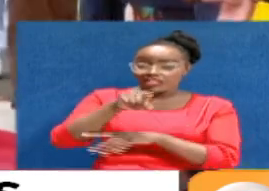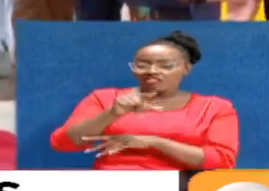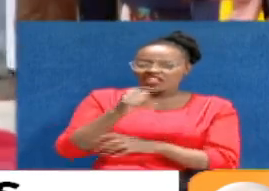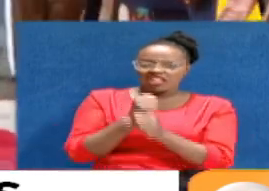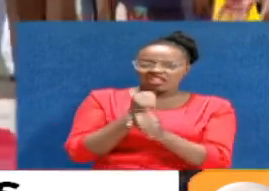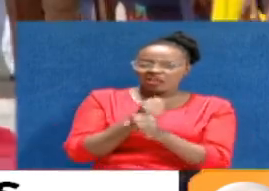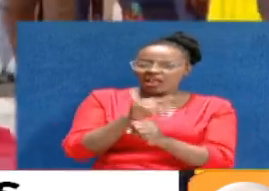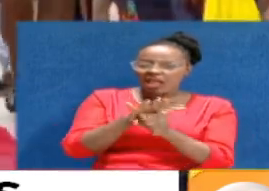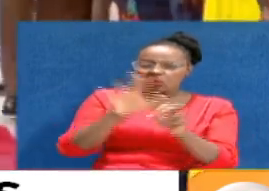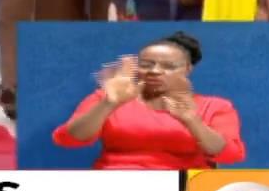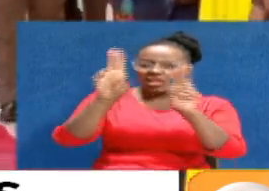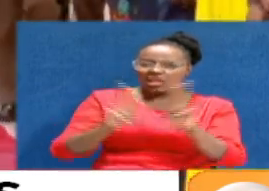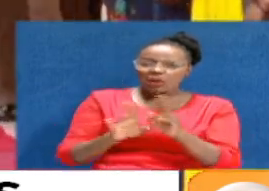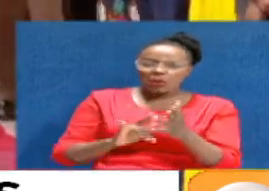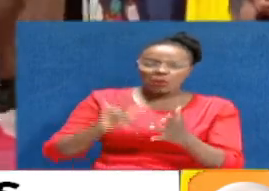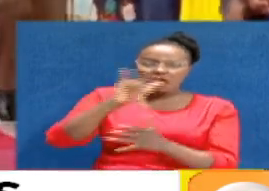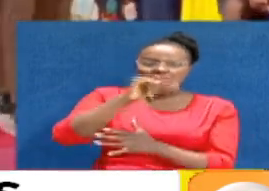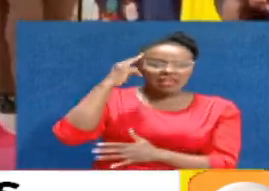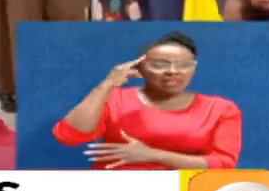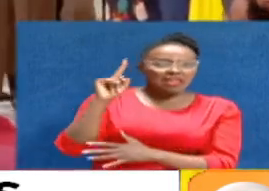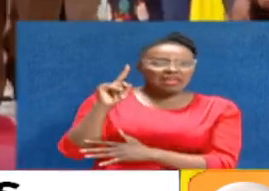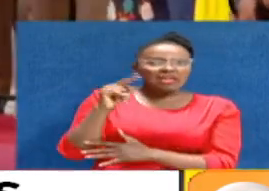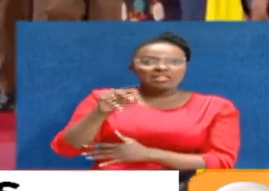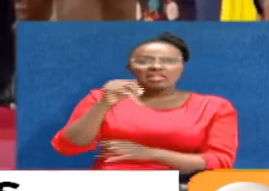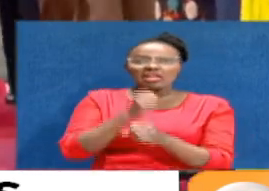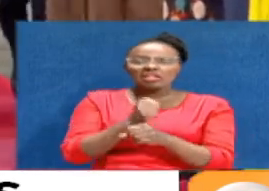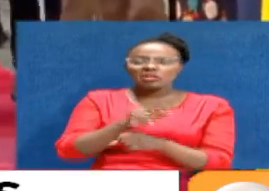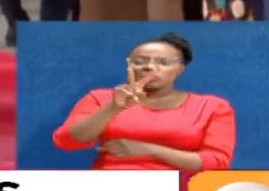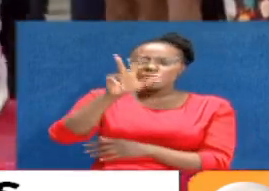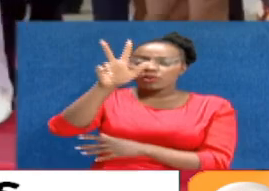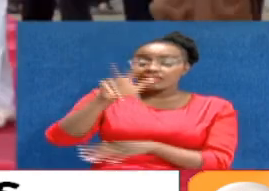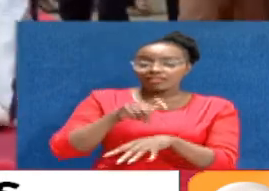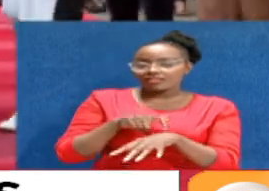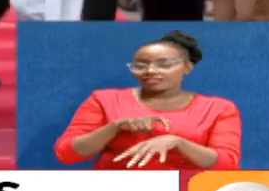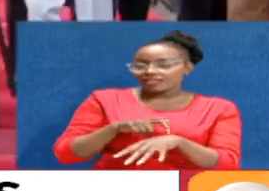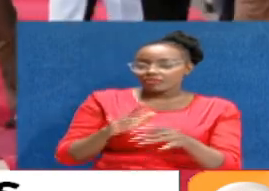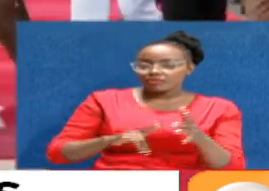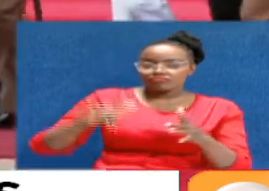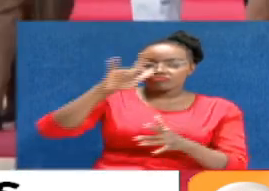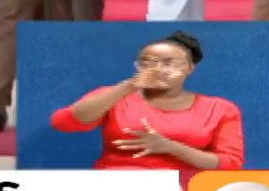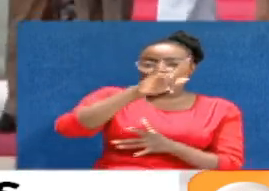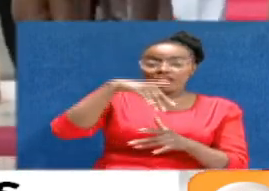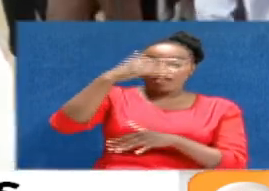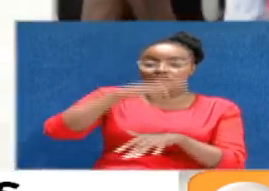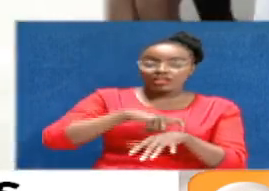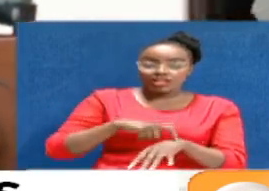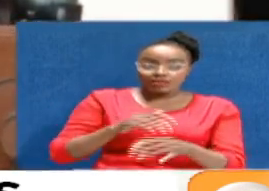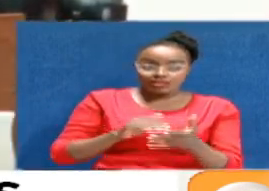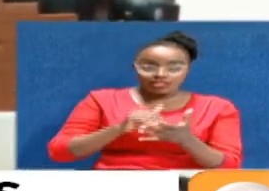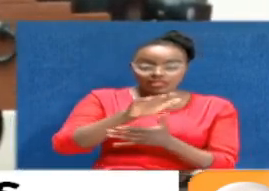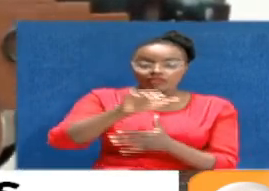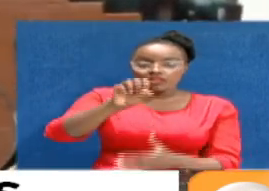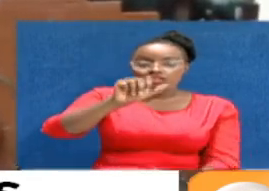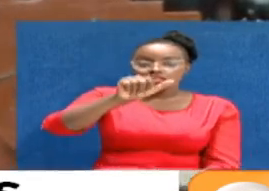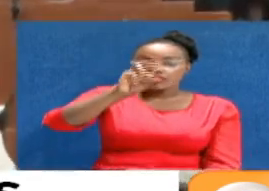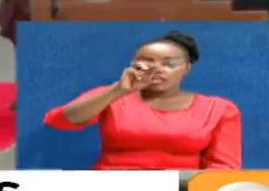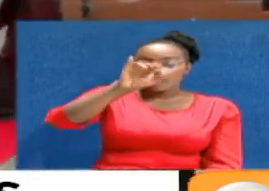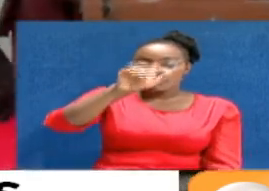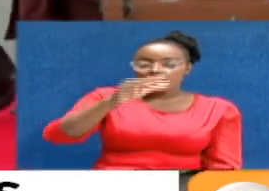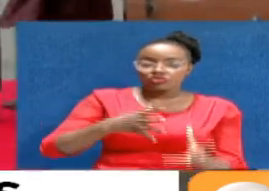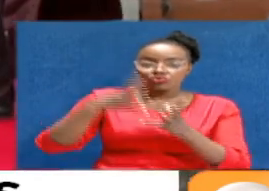didn't do too many international trips. I think he did, two or three during his entire time in office. And all the time he kept sending Samia Suluhu